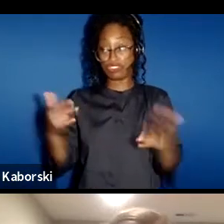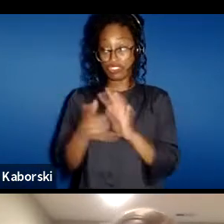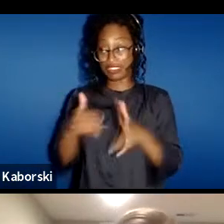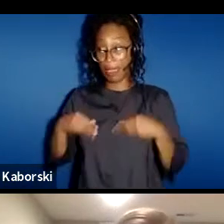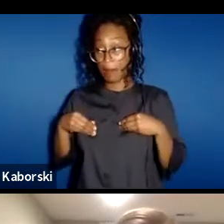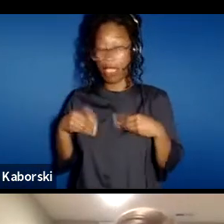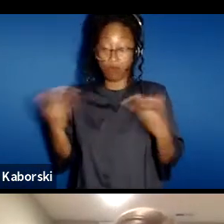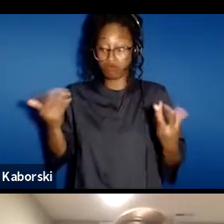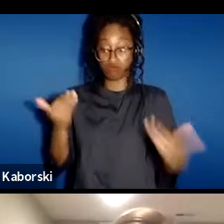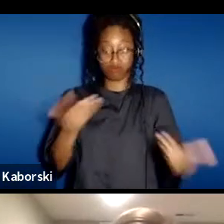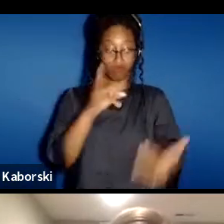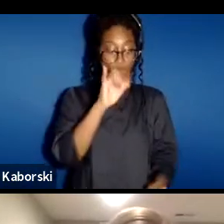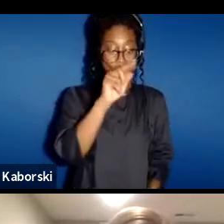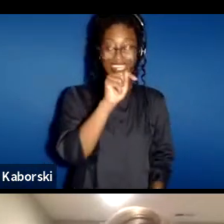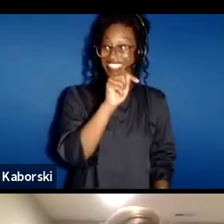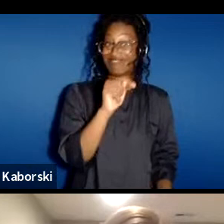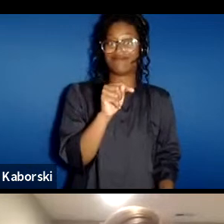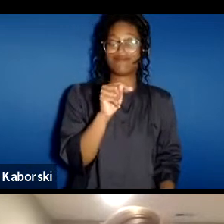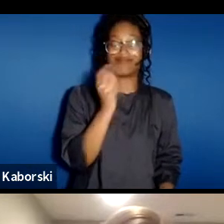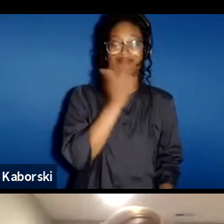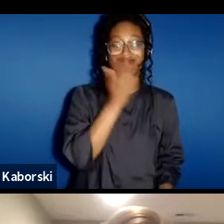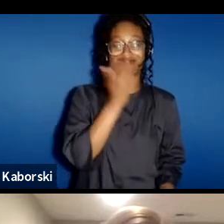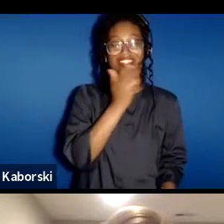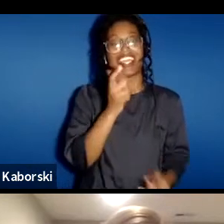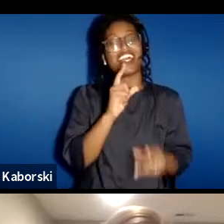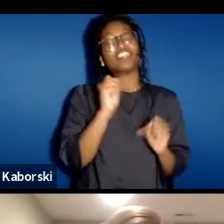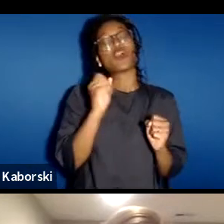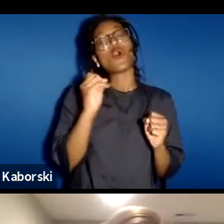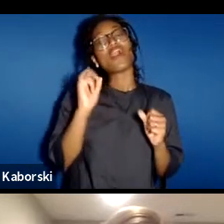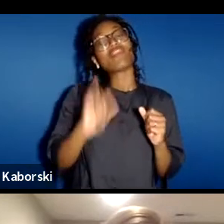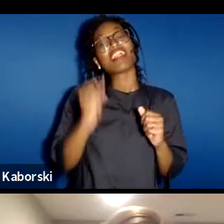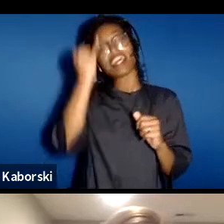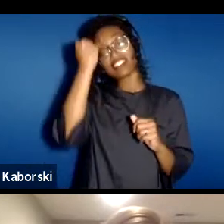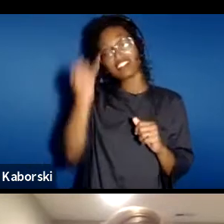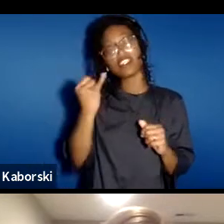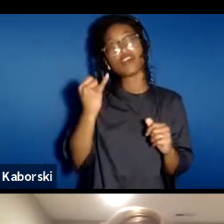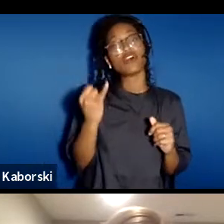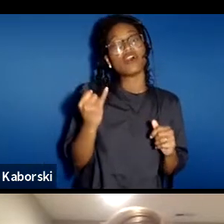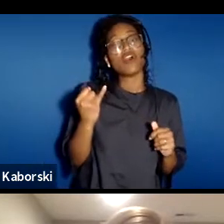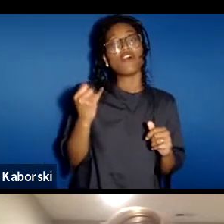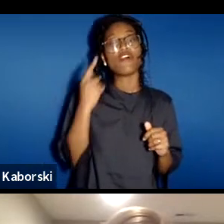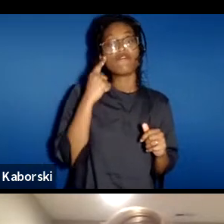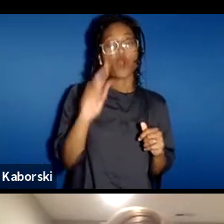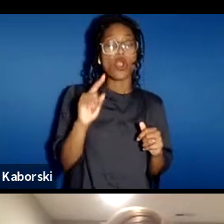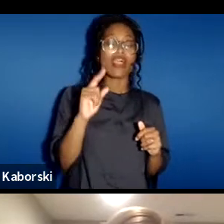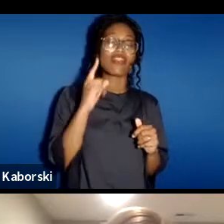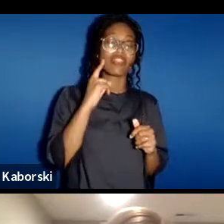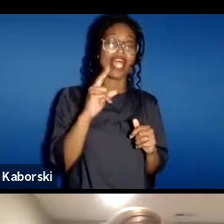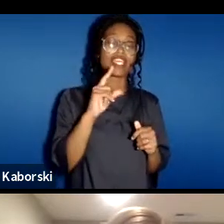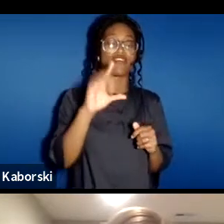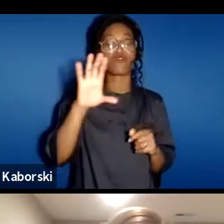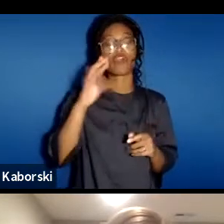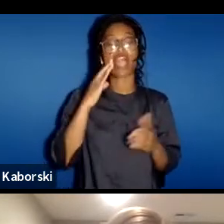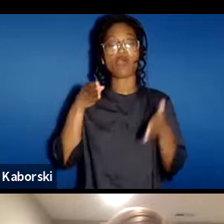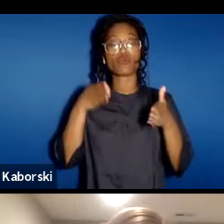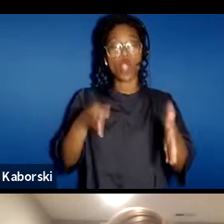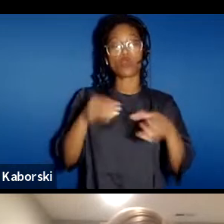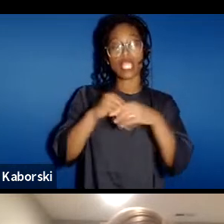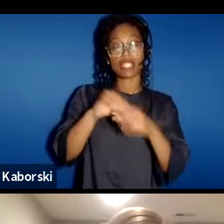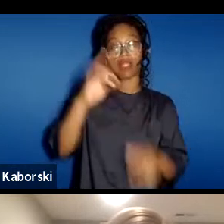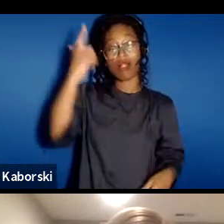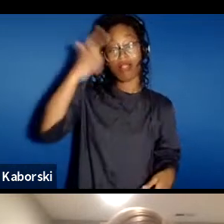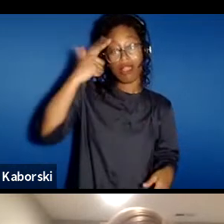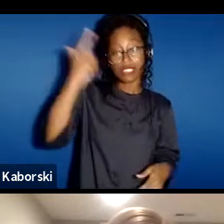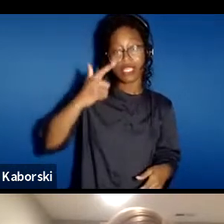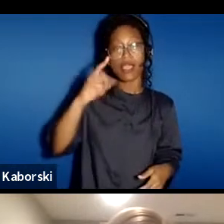was we were building off the idea of sort of Savile Row of London. And if you kind of think about